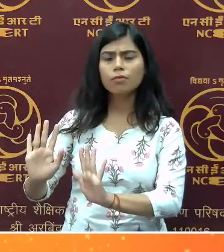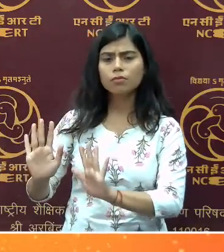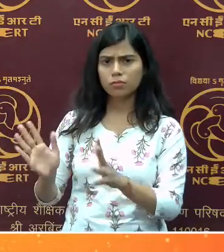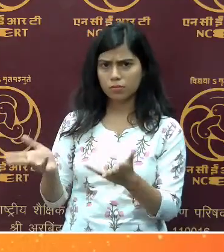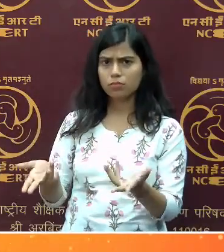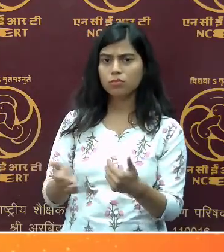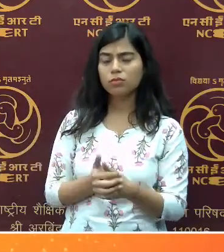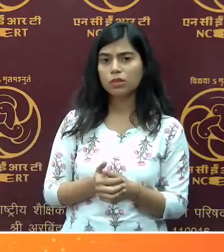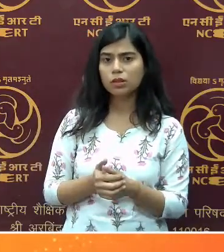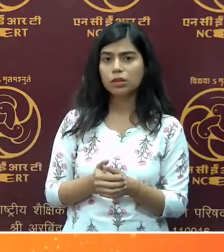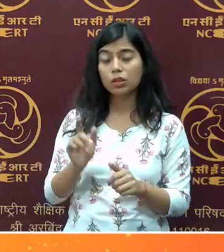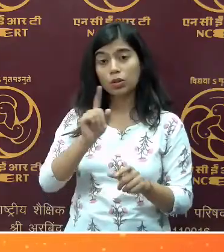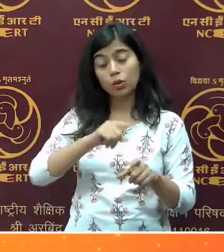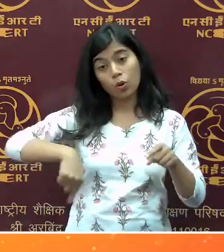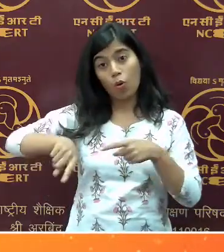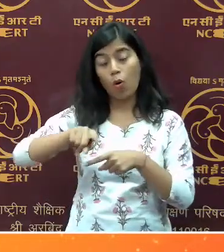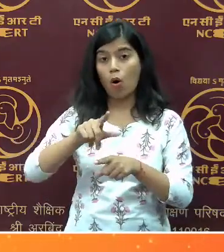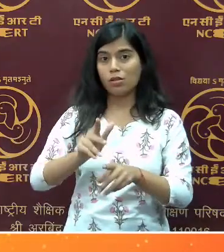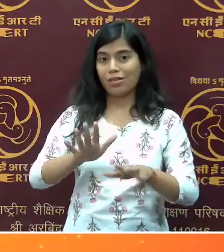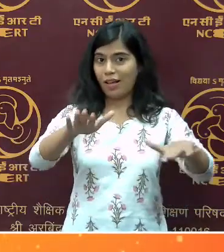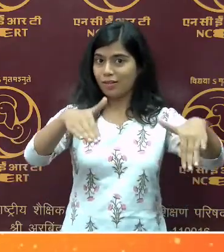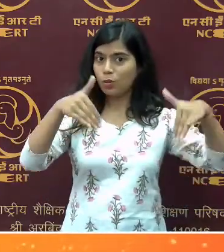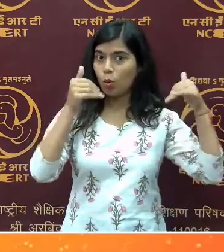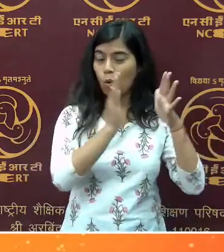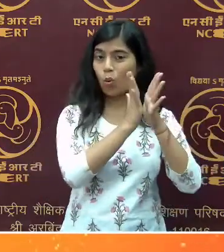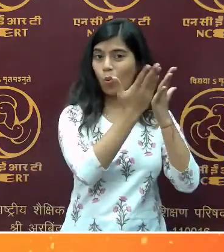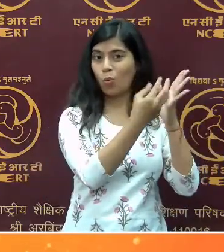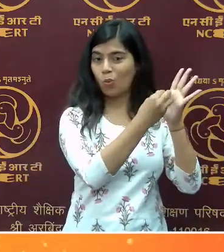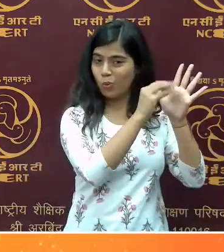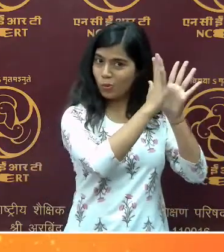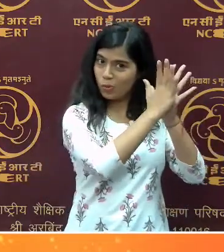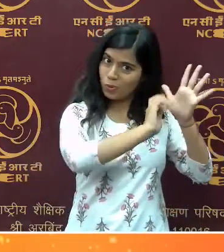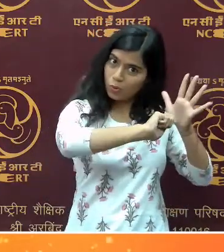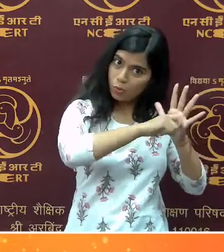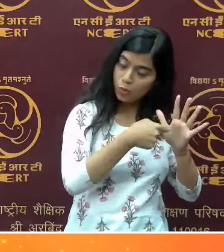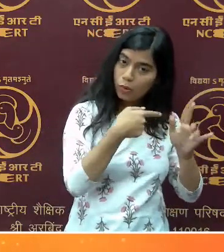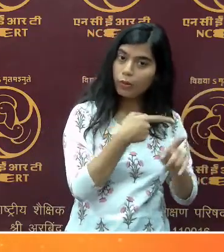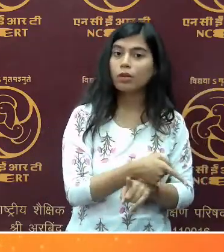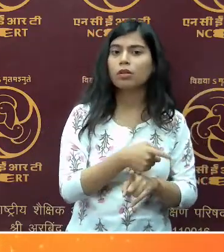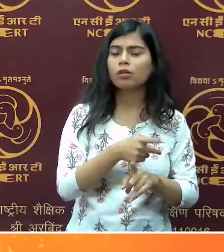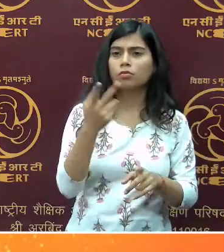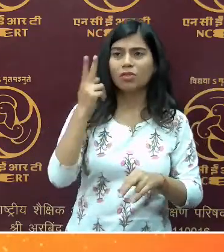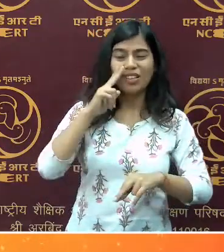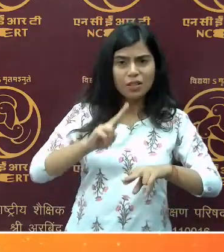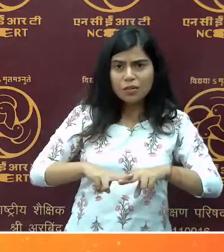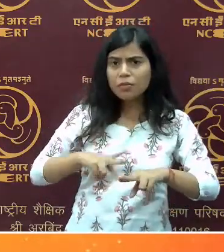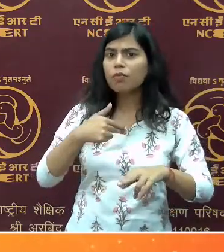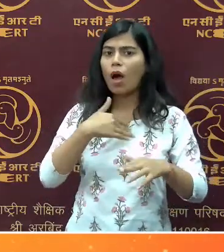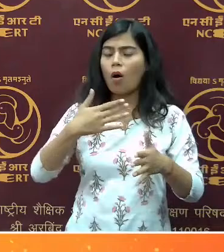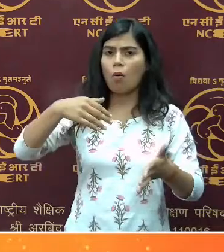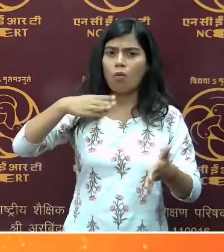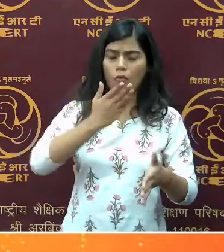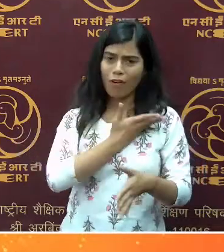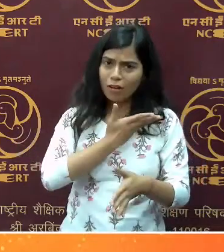the constitutional remedies, and in case of fundamental right we approach Supreme Court, and in case of other writs, any